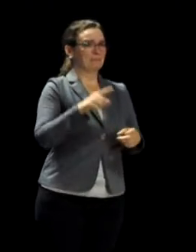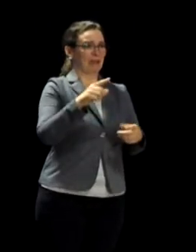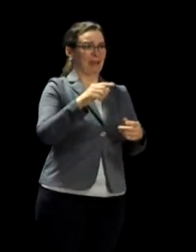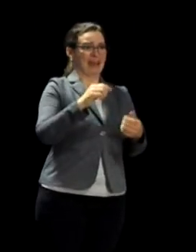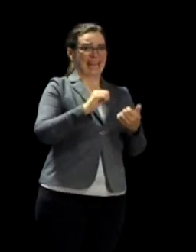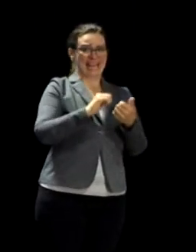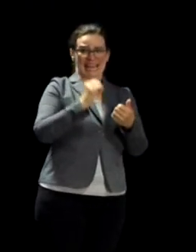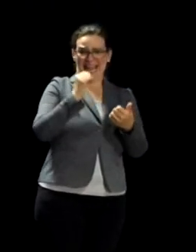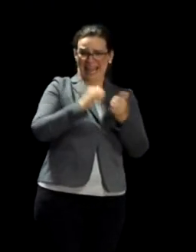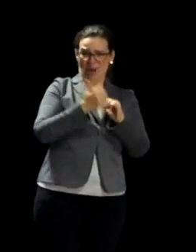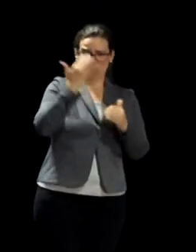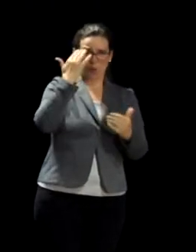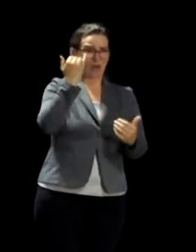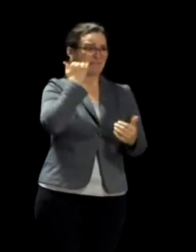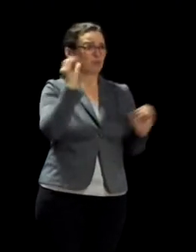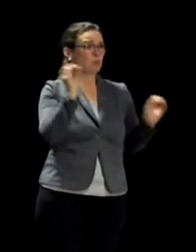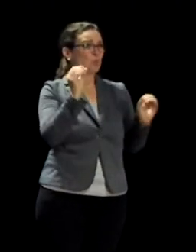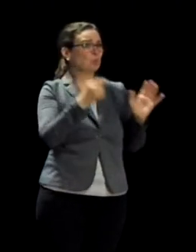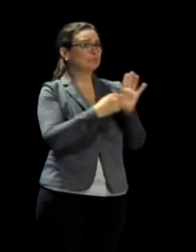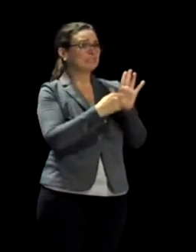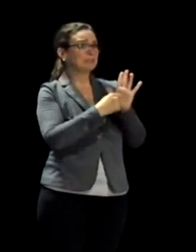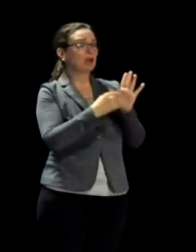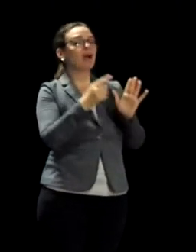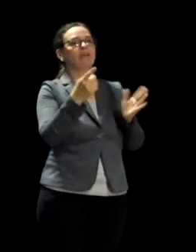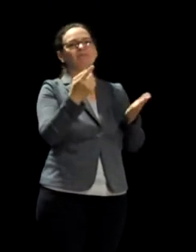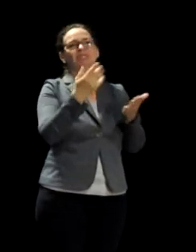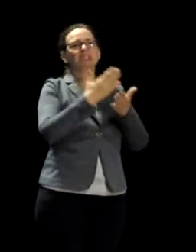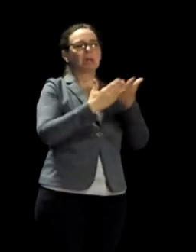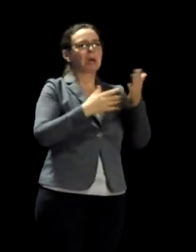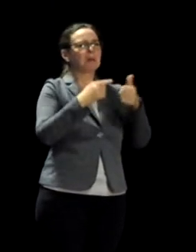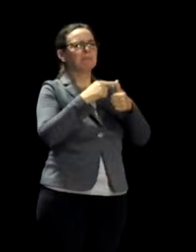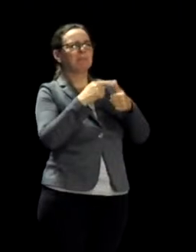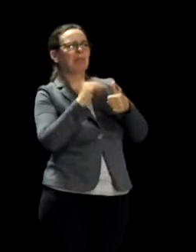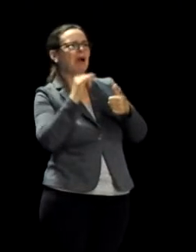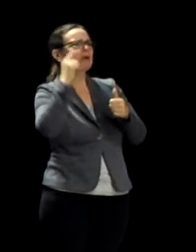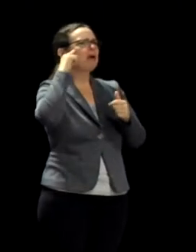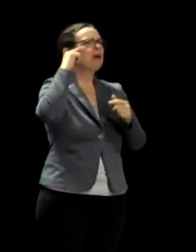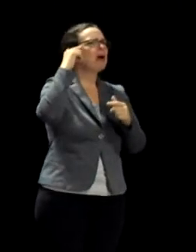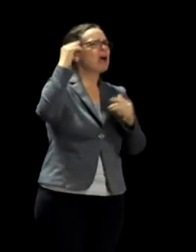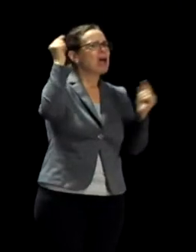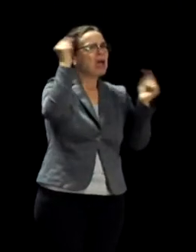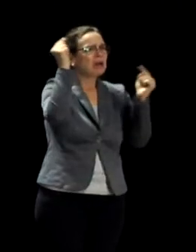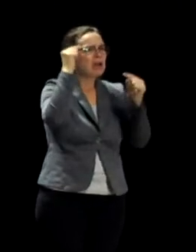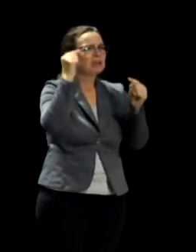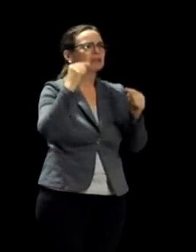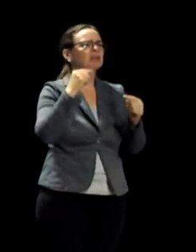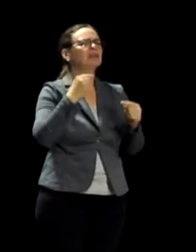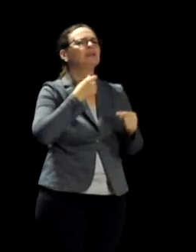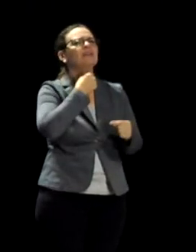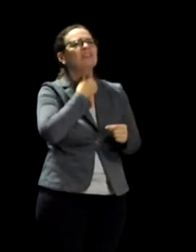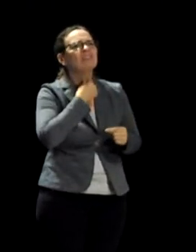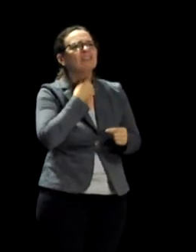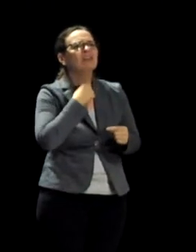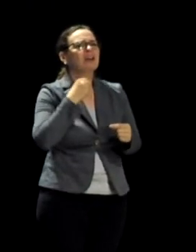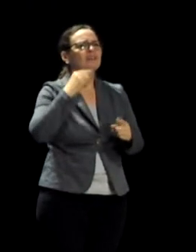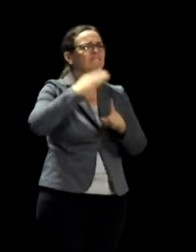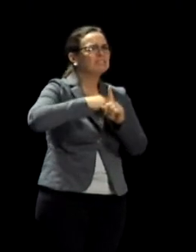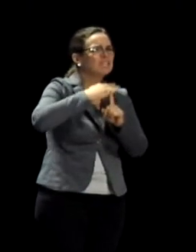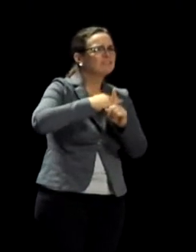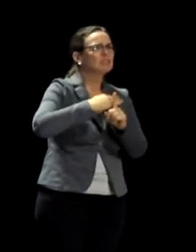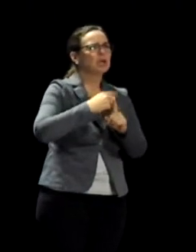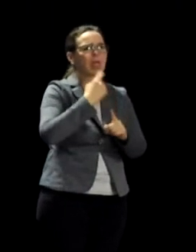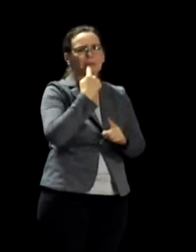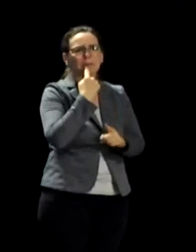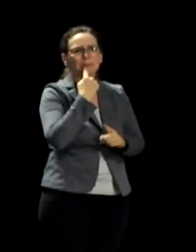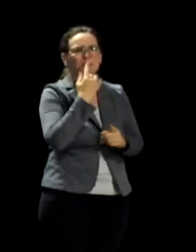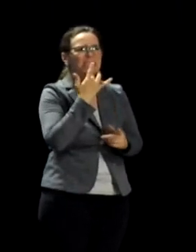to stay in that quarantine. Do you know if Destiny has to upgrade every air conditioner on their roof? Because there are dozens of them.